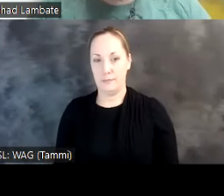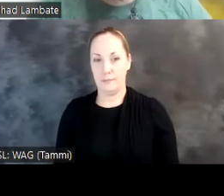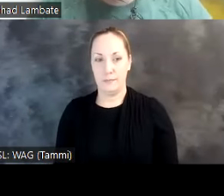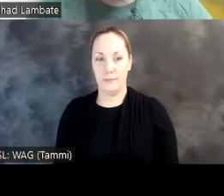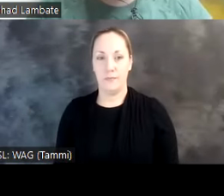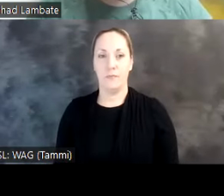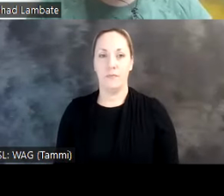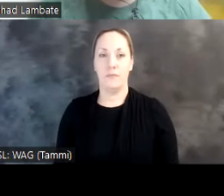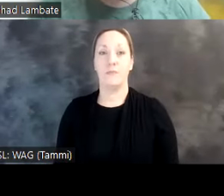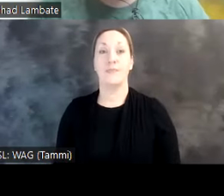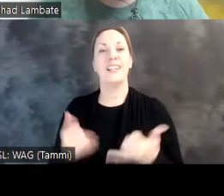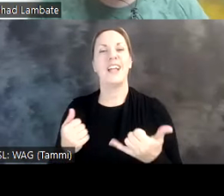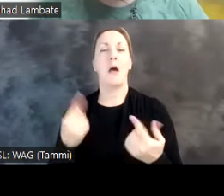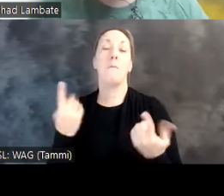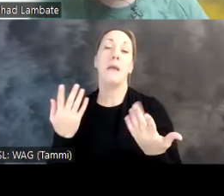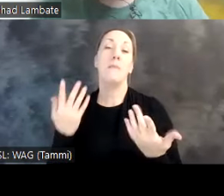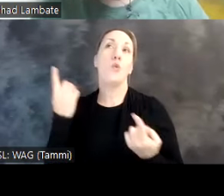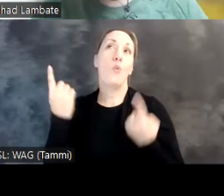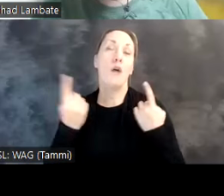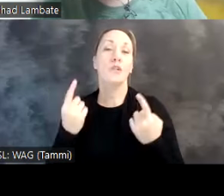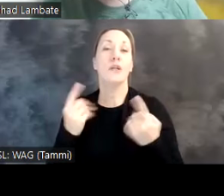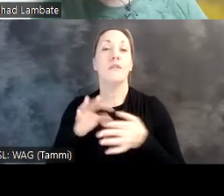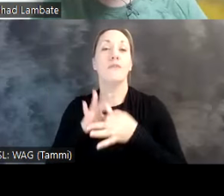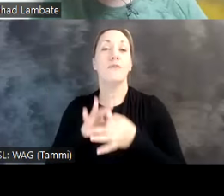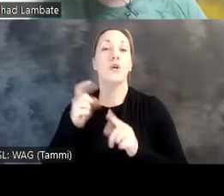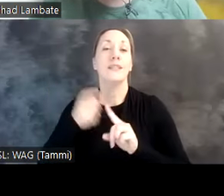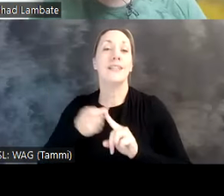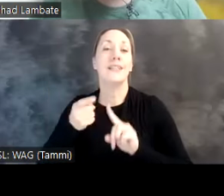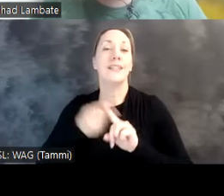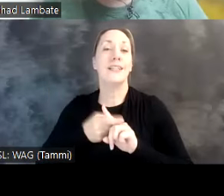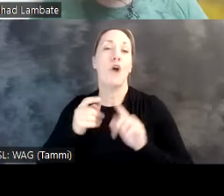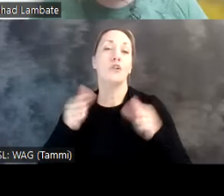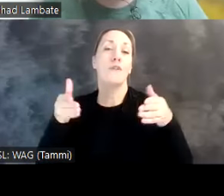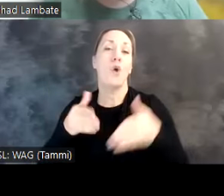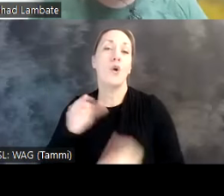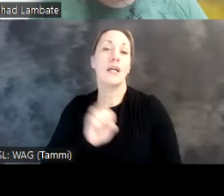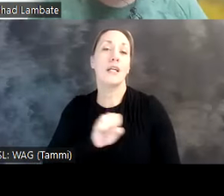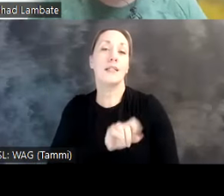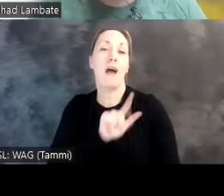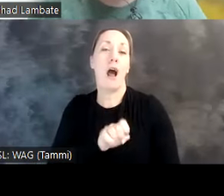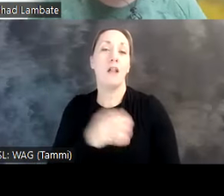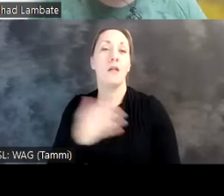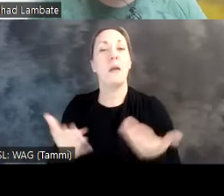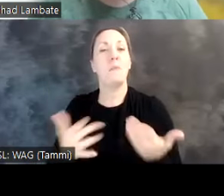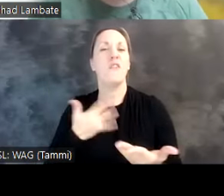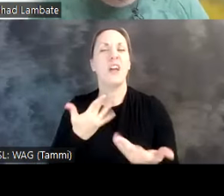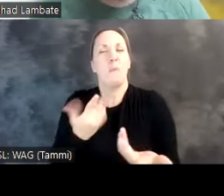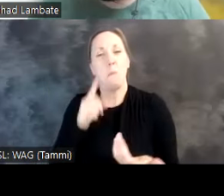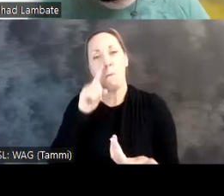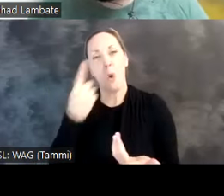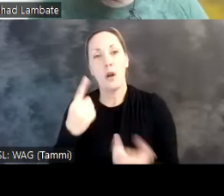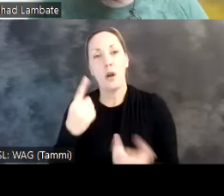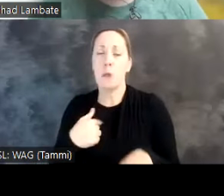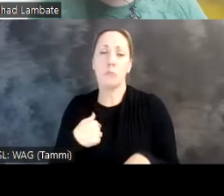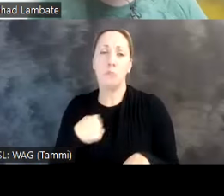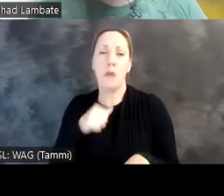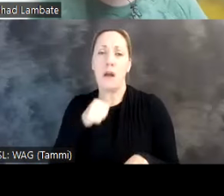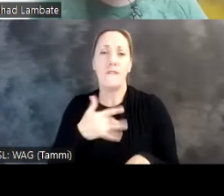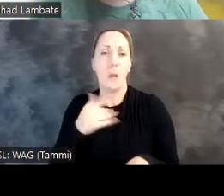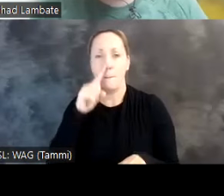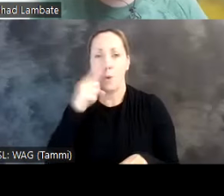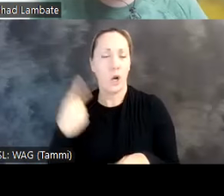Now you must be wondering, okay, when it comes to default focus style, they might be boring, but I'll say they are not boring because